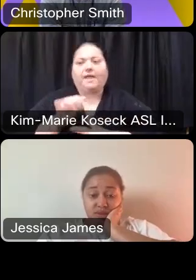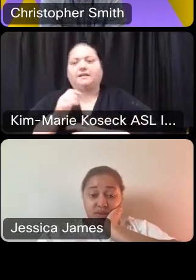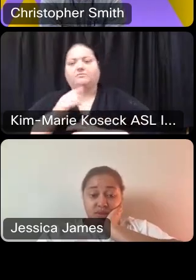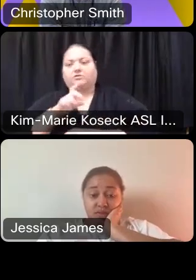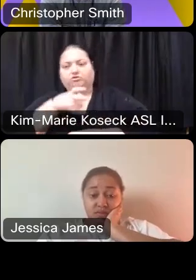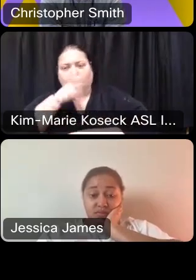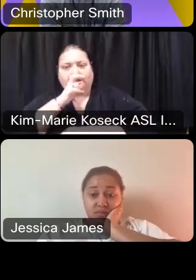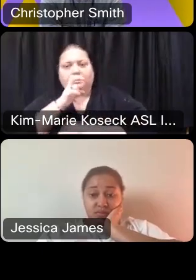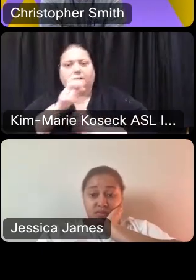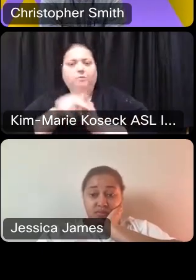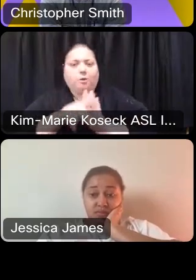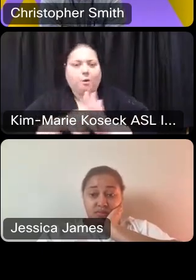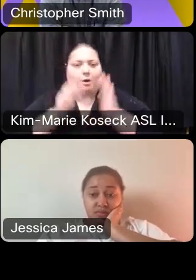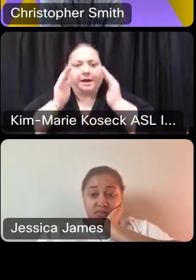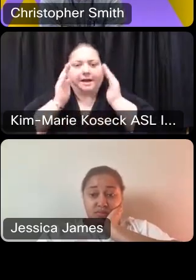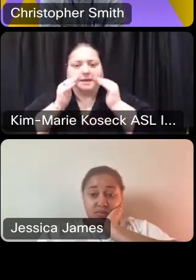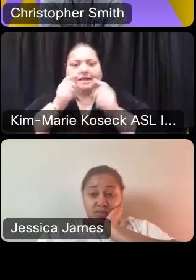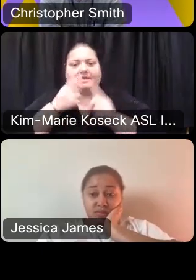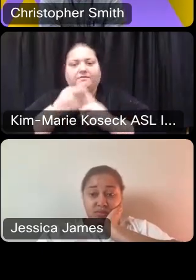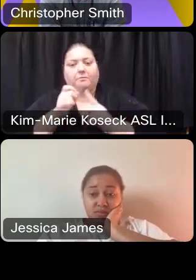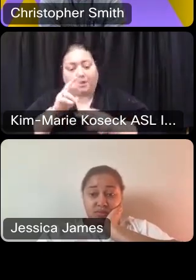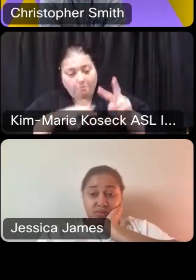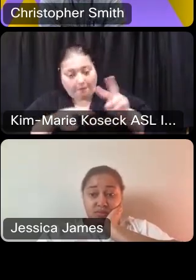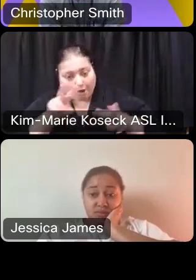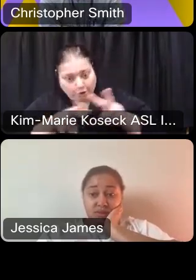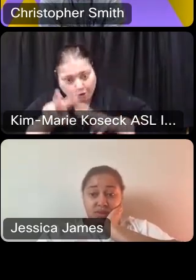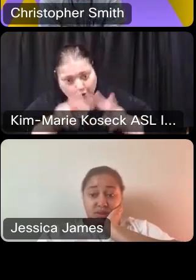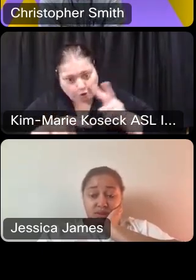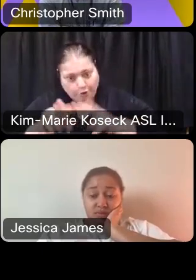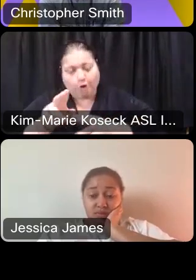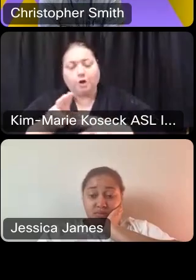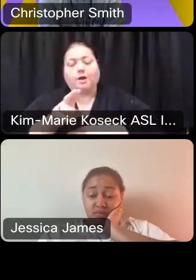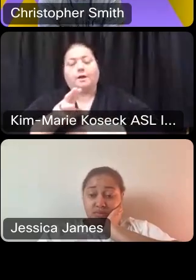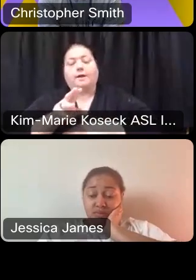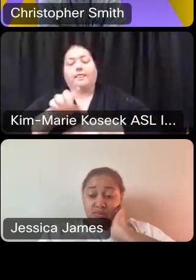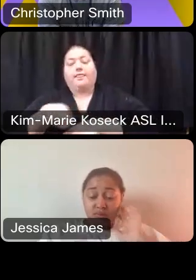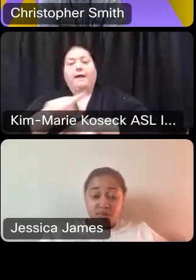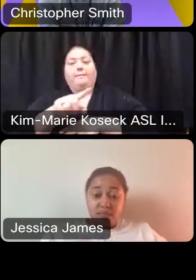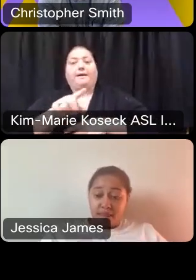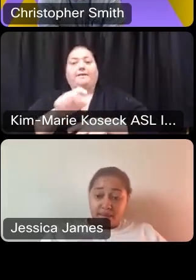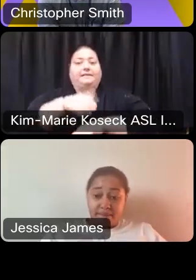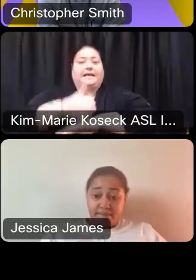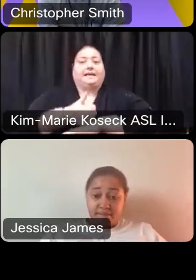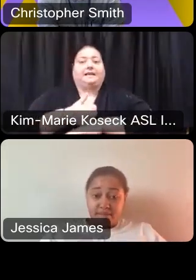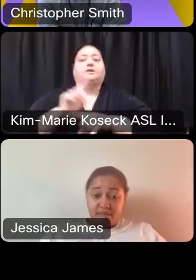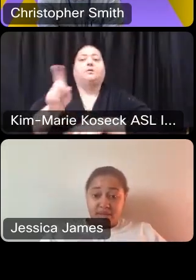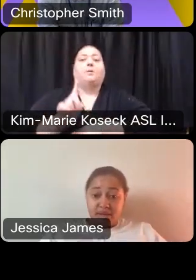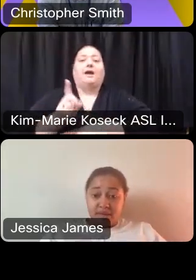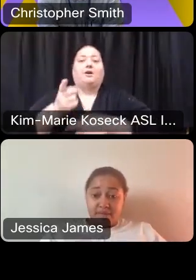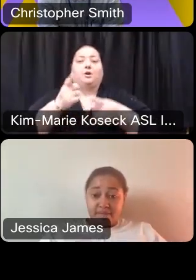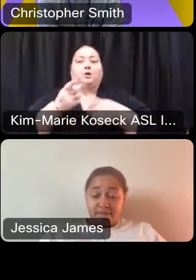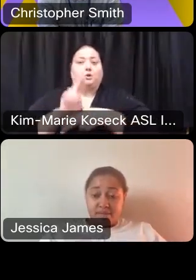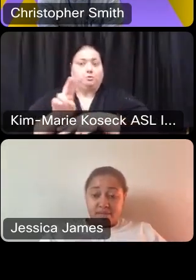protocols and expectations, which we monitor closely in the settings where those are